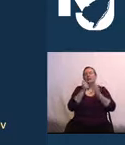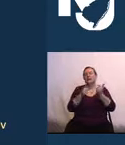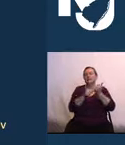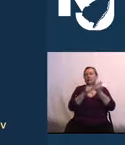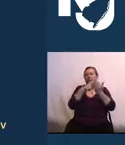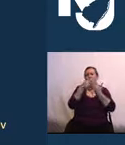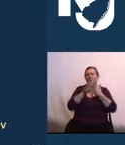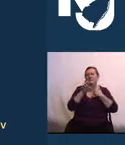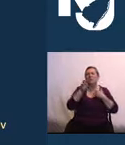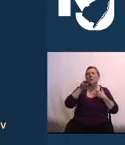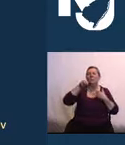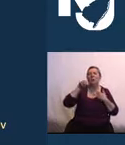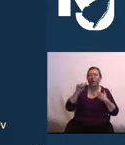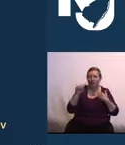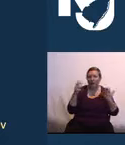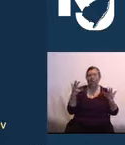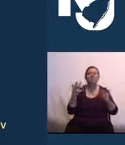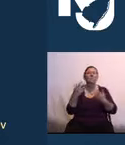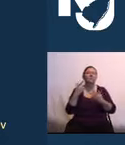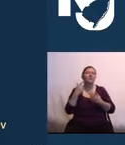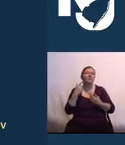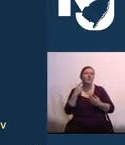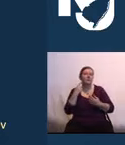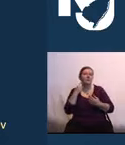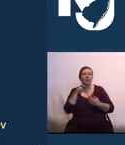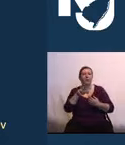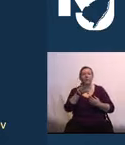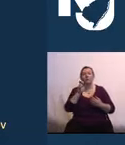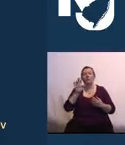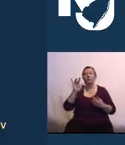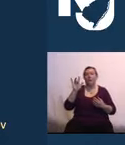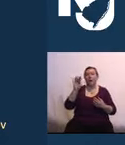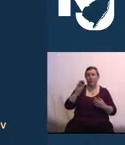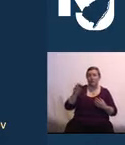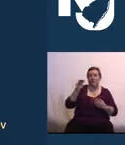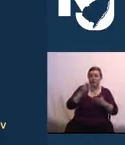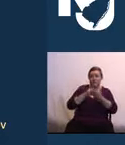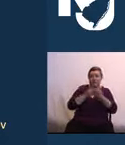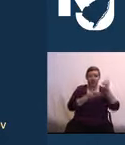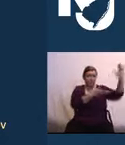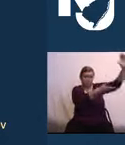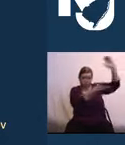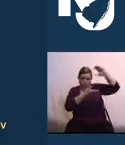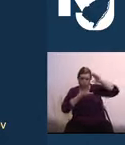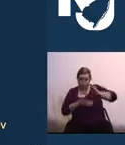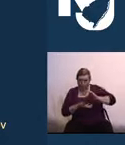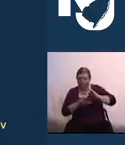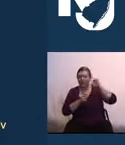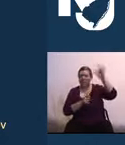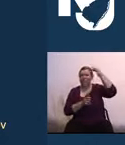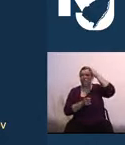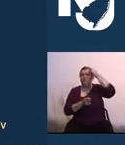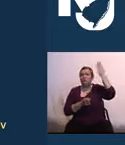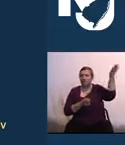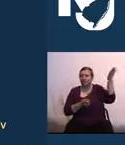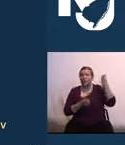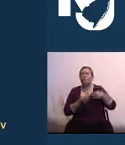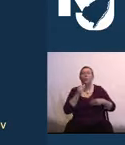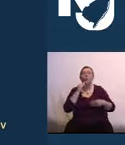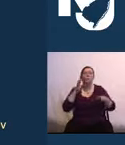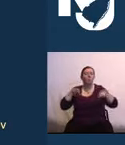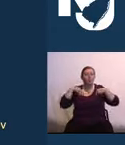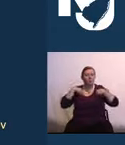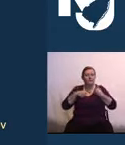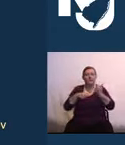made possible through $325 million from the Federal Homeowners Assistance Fund that is